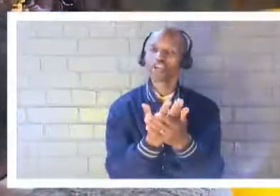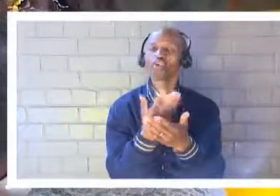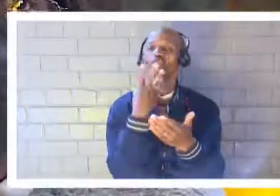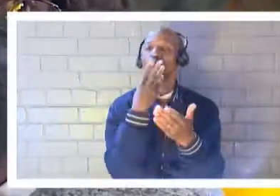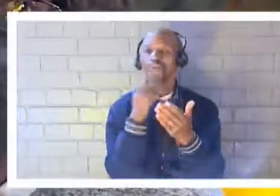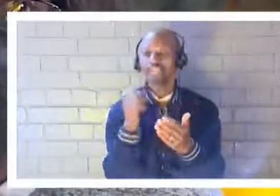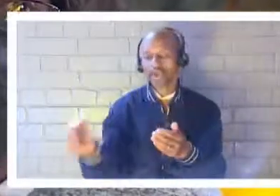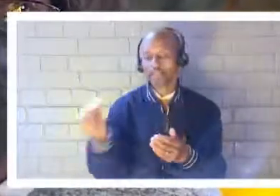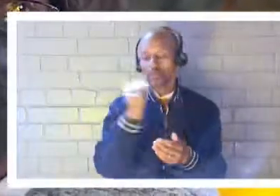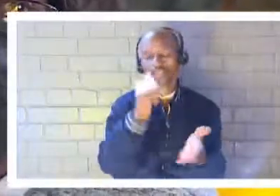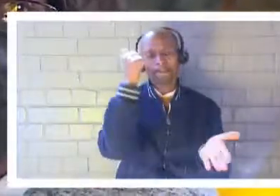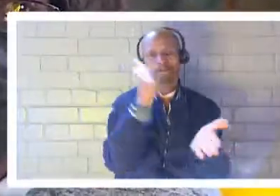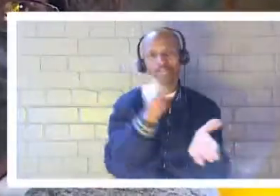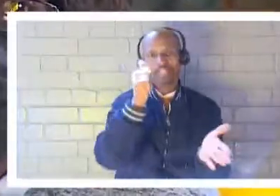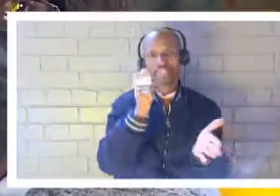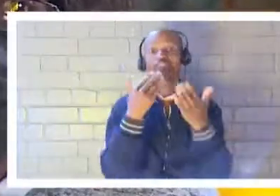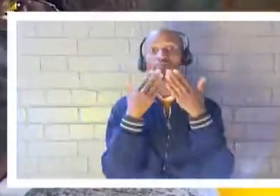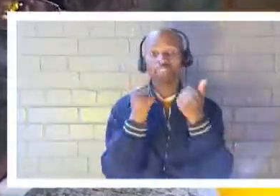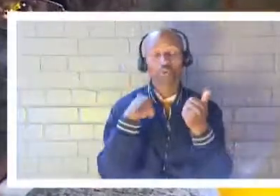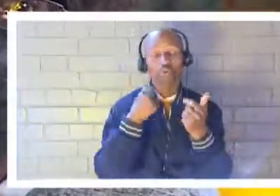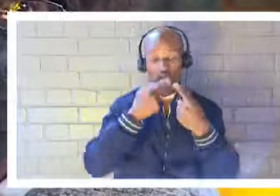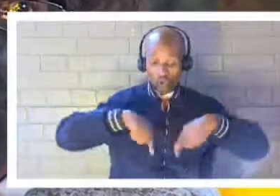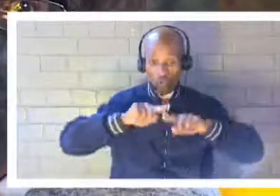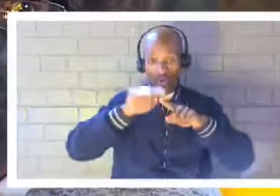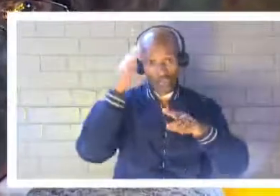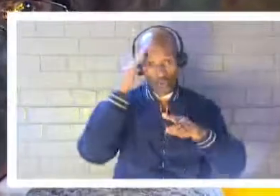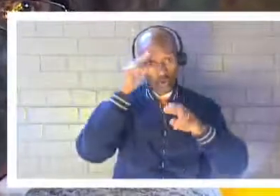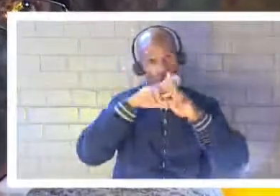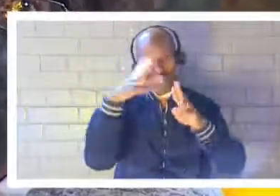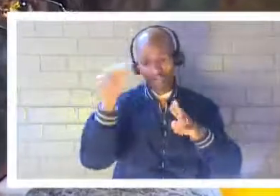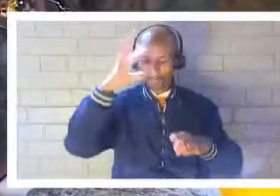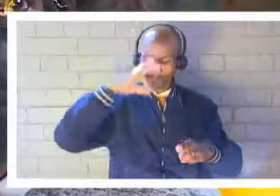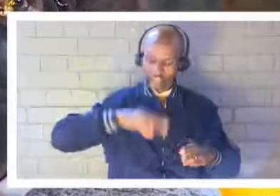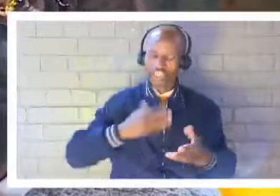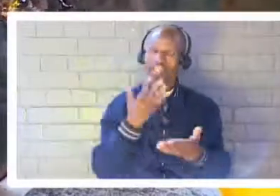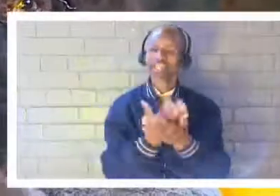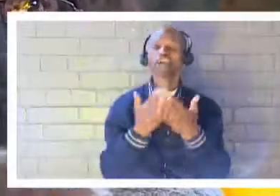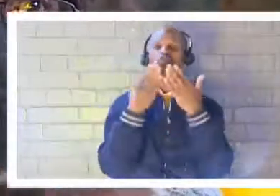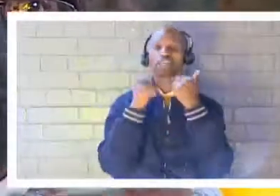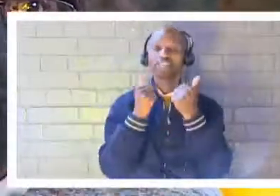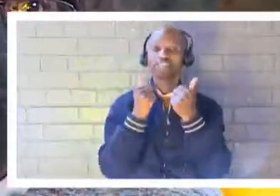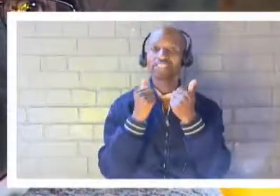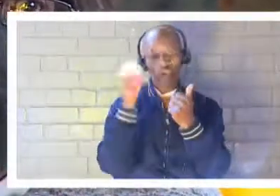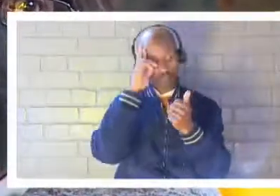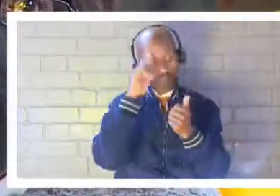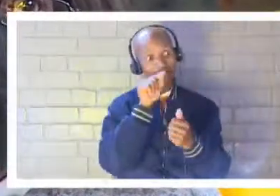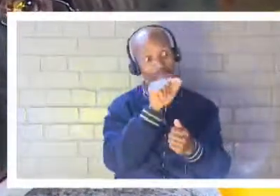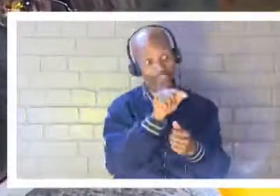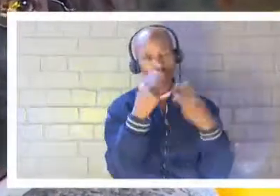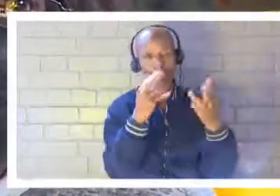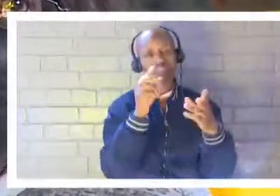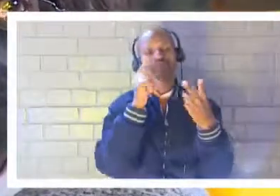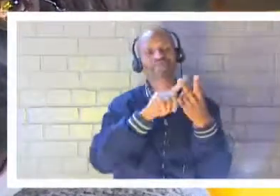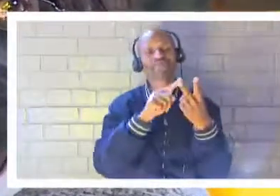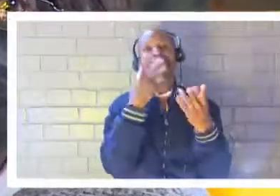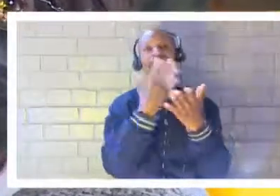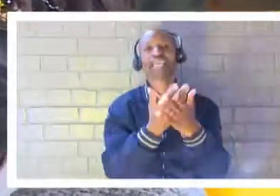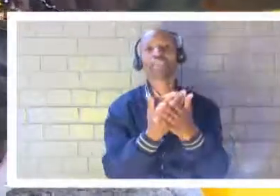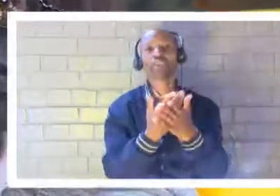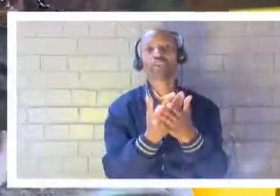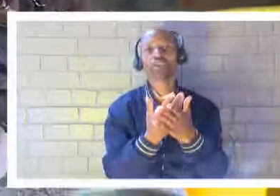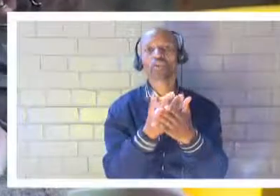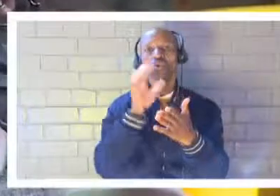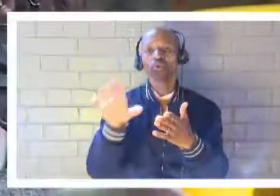them permanent? We know you don't have a budget. Can you please consider them? But secondly, can you please also